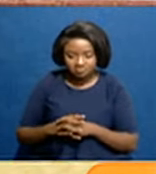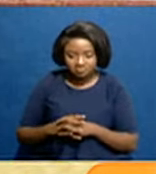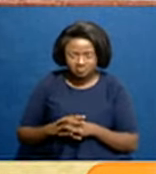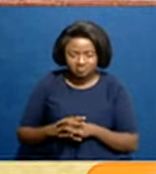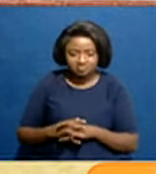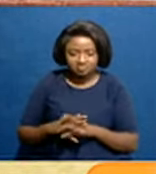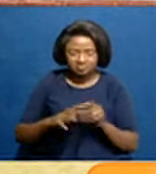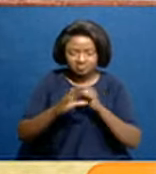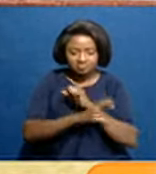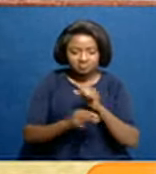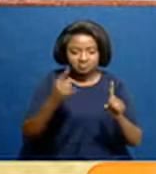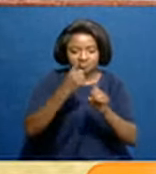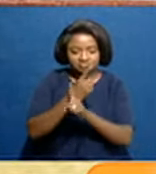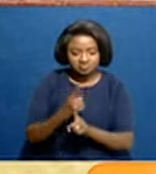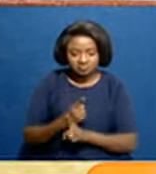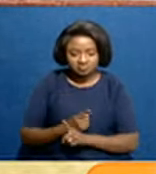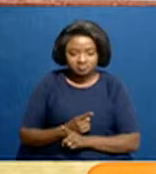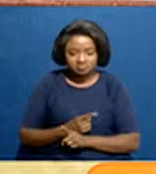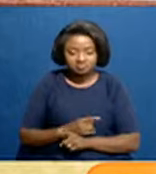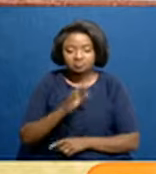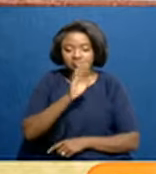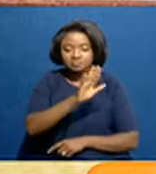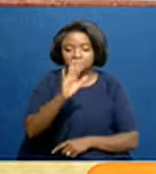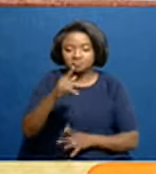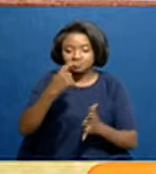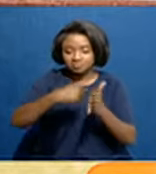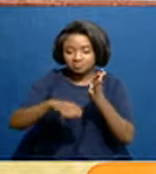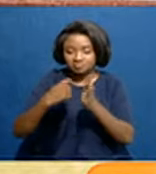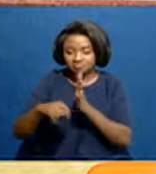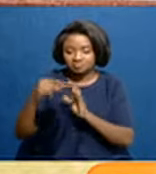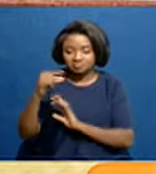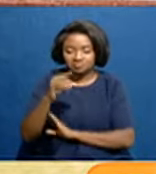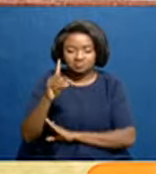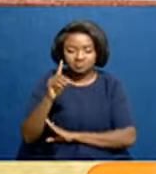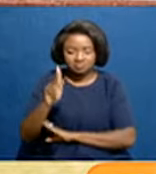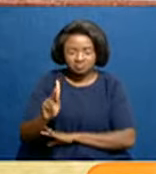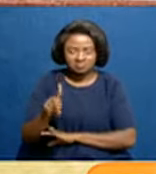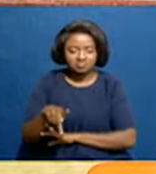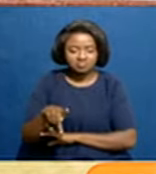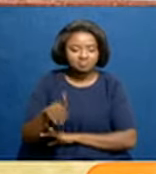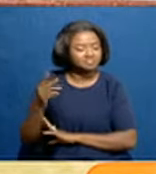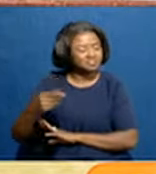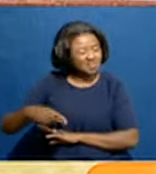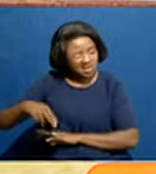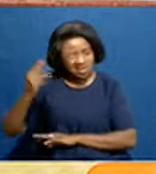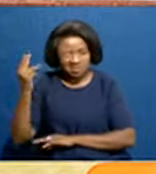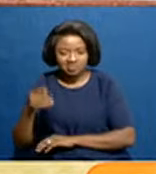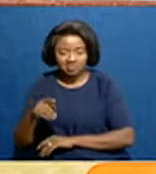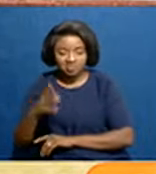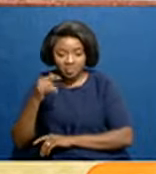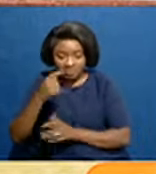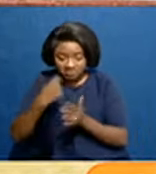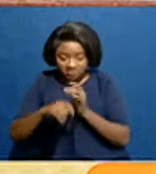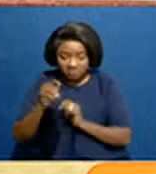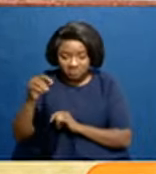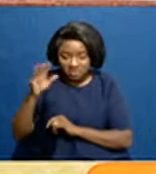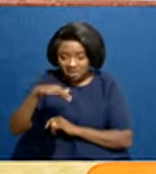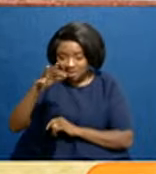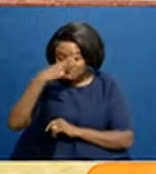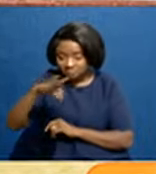countries, their tax to GDP is way higher than Kenya. Yep. You know, you go to France, it's in the north of 40s.